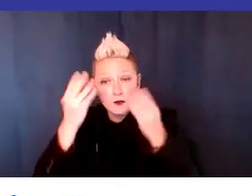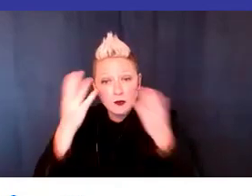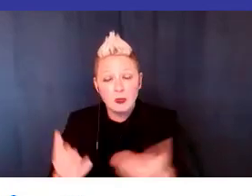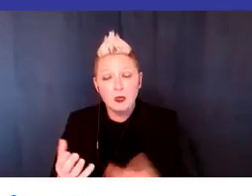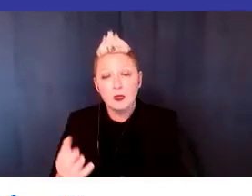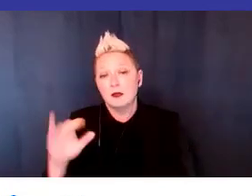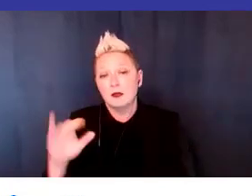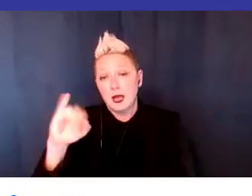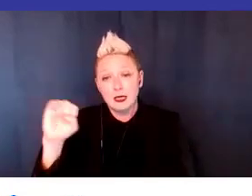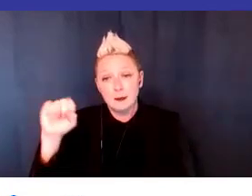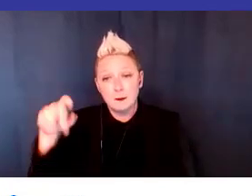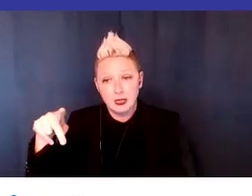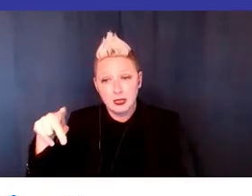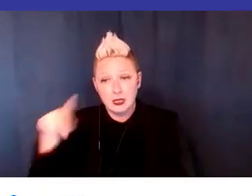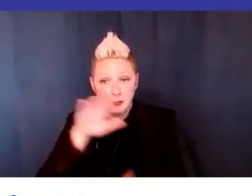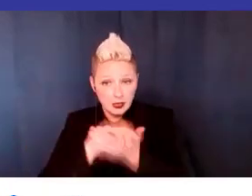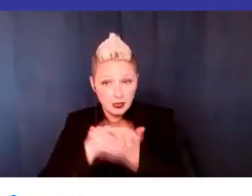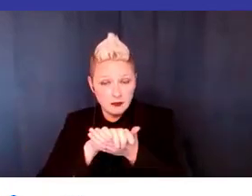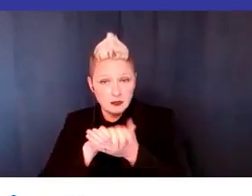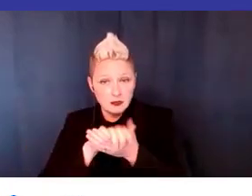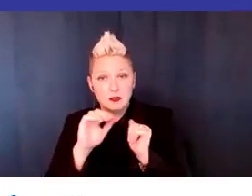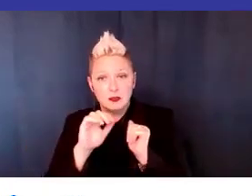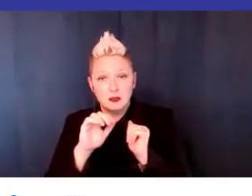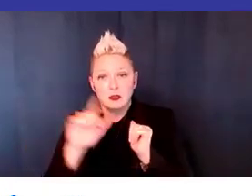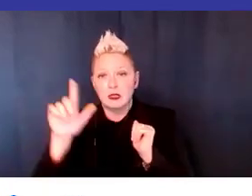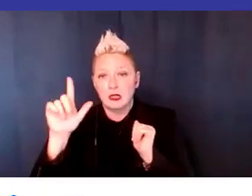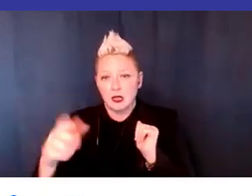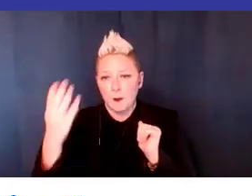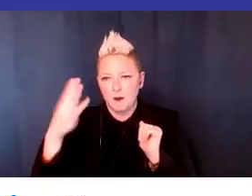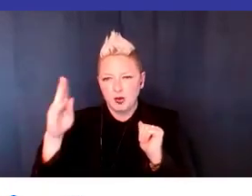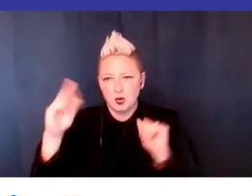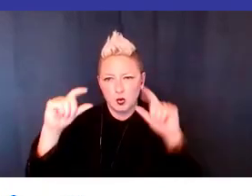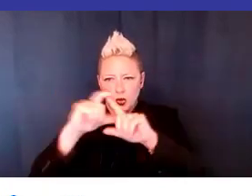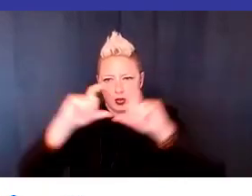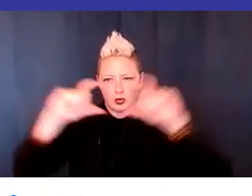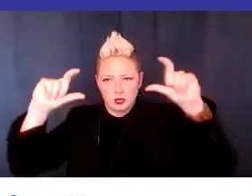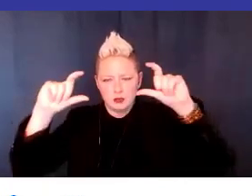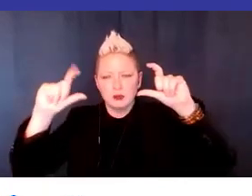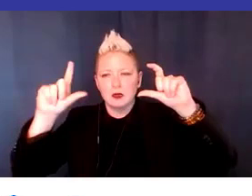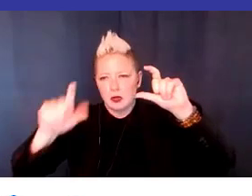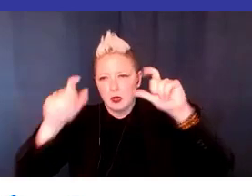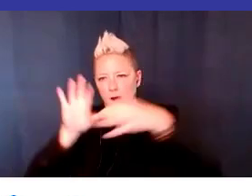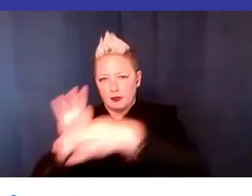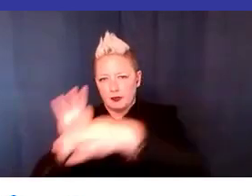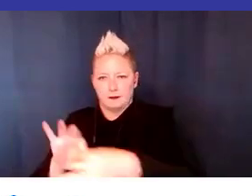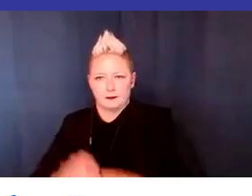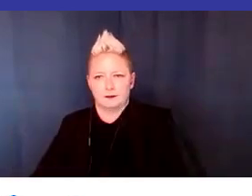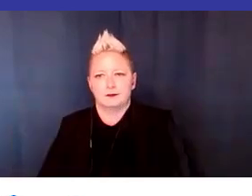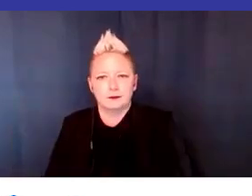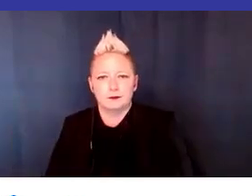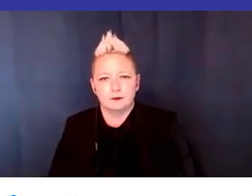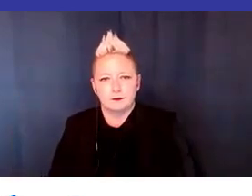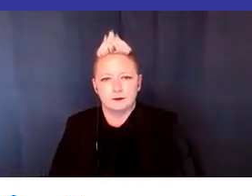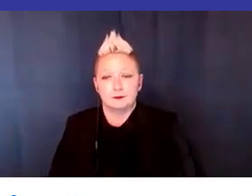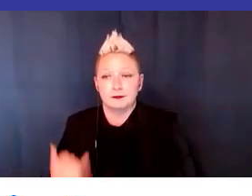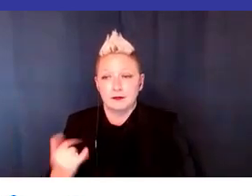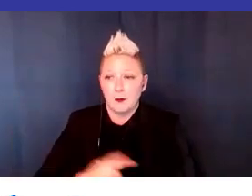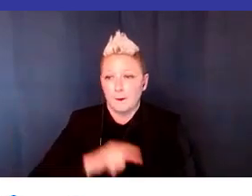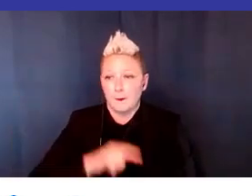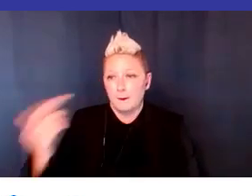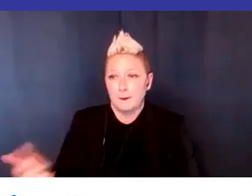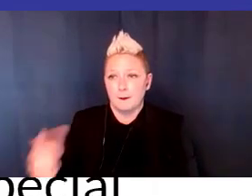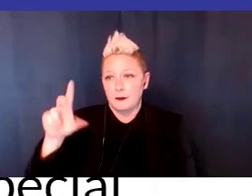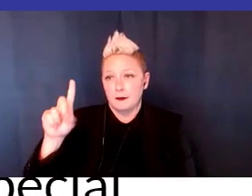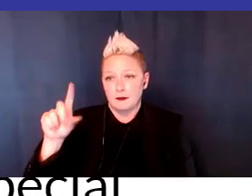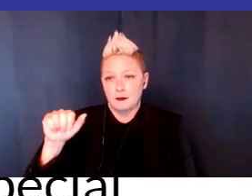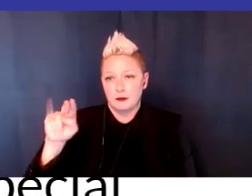IEP beliefs, you can just click on the blue wording, which has a link to that document. And now I'm going to hand it back over to